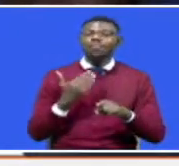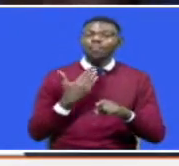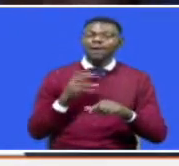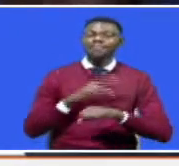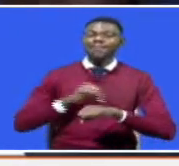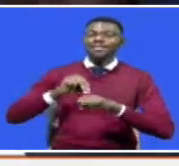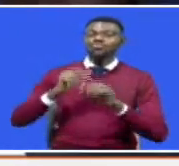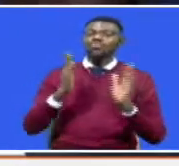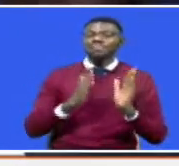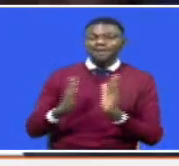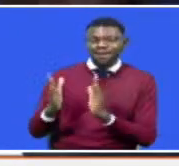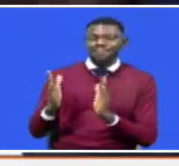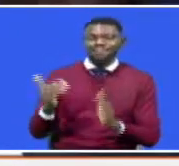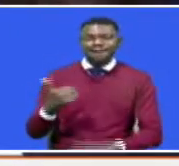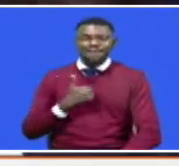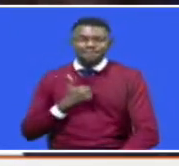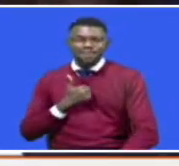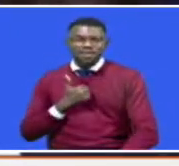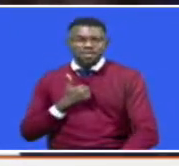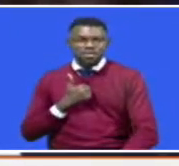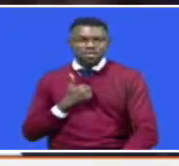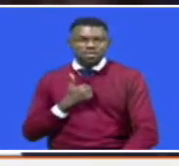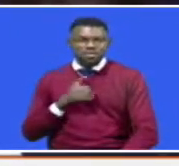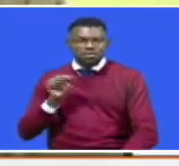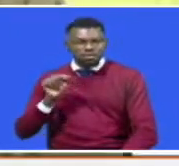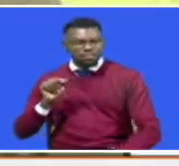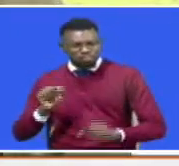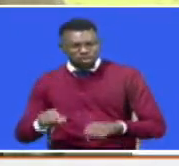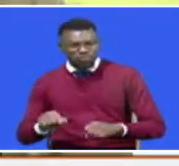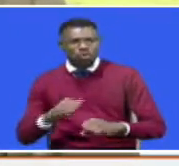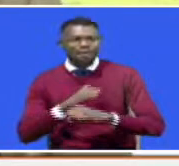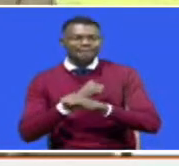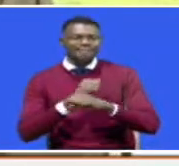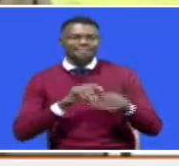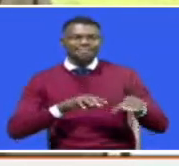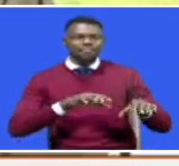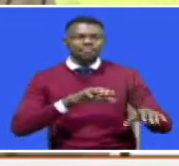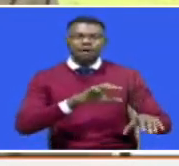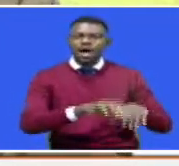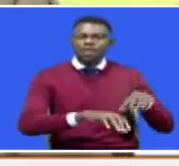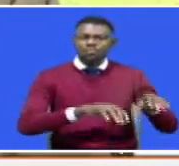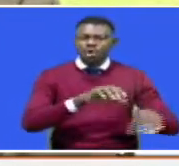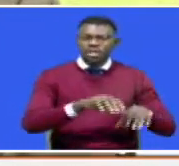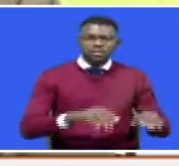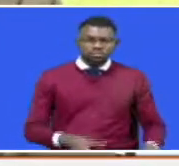think we can conserve wildlife. One of the reasons that